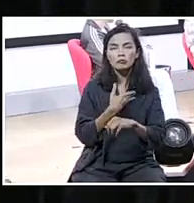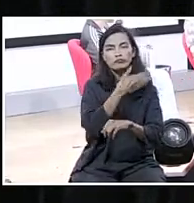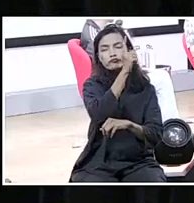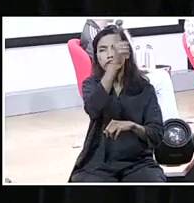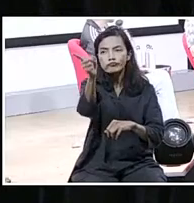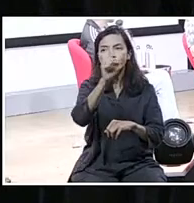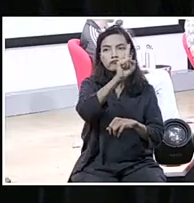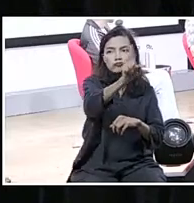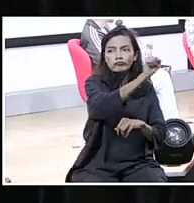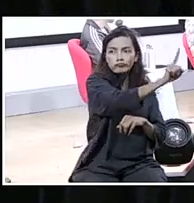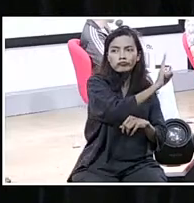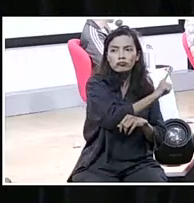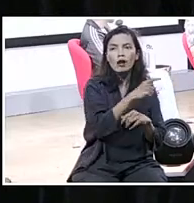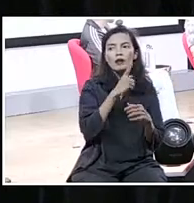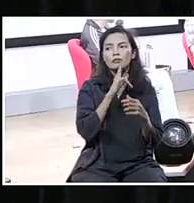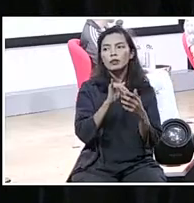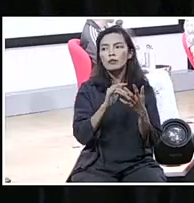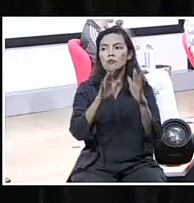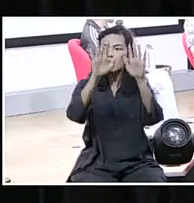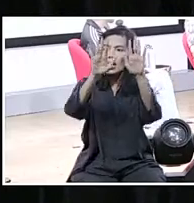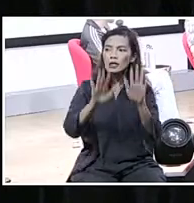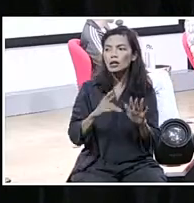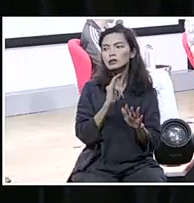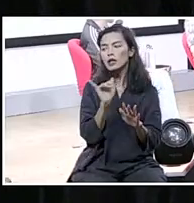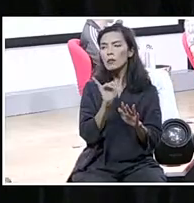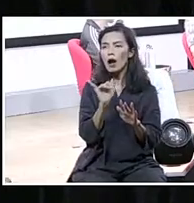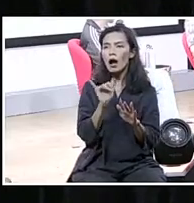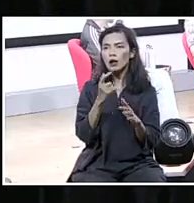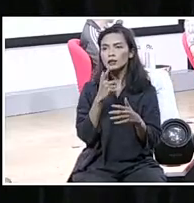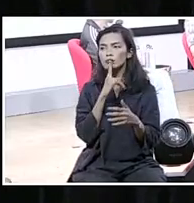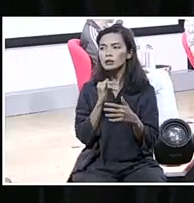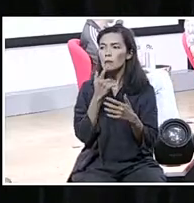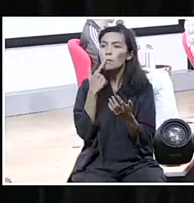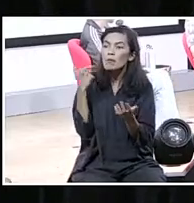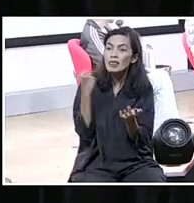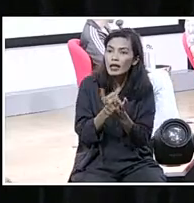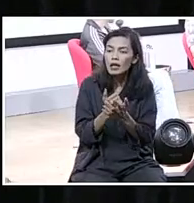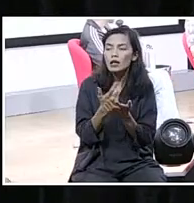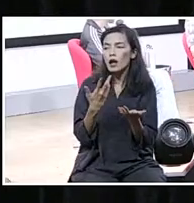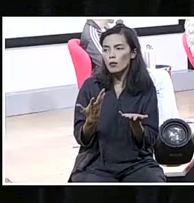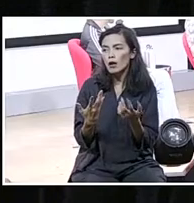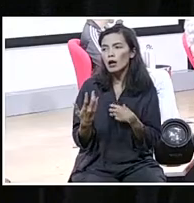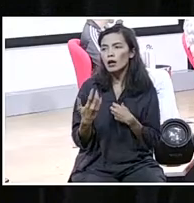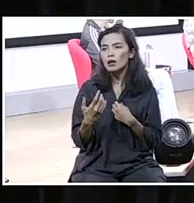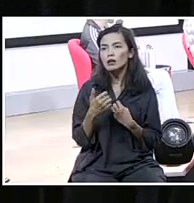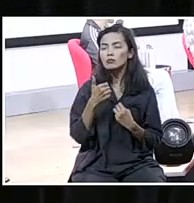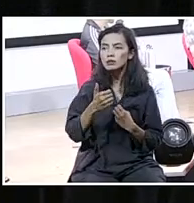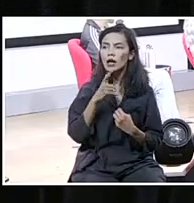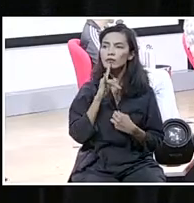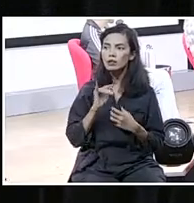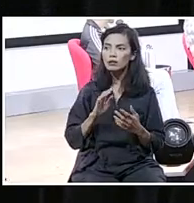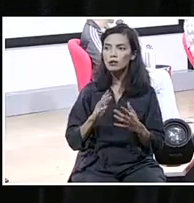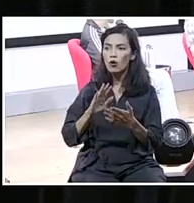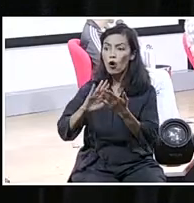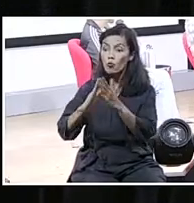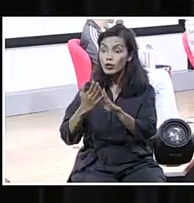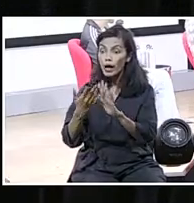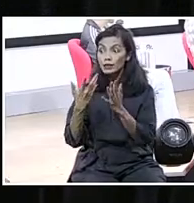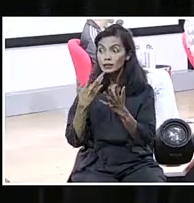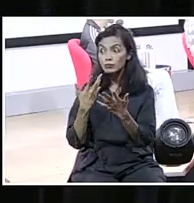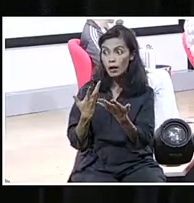media, whatever it may be. And I think it's very important to give back to my community